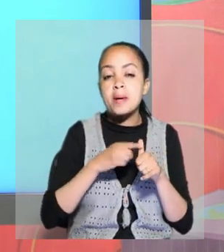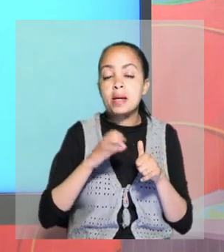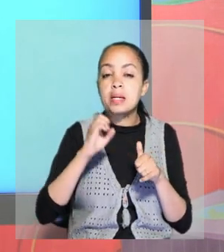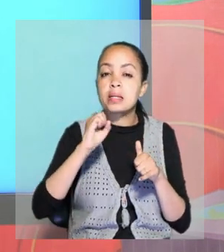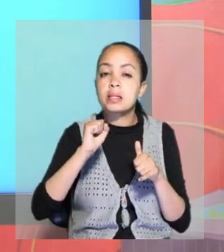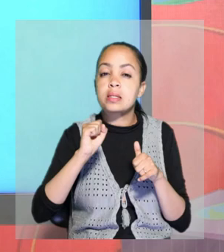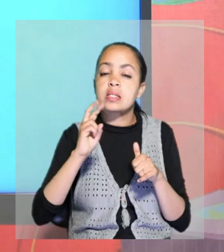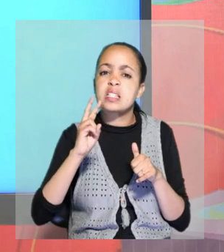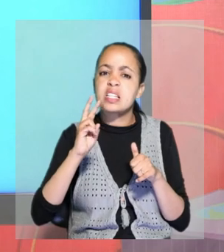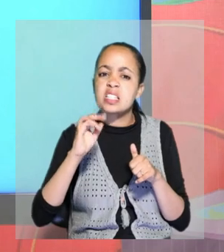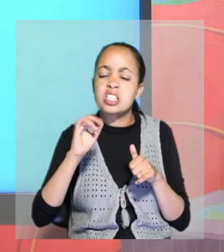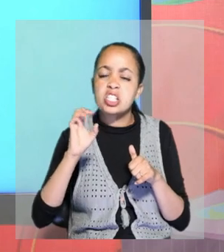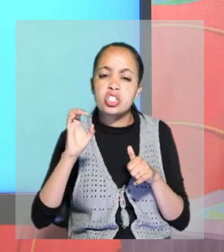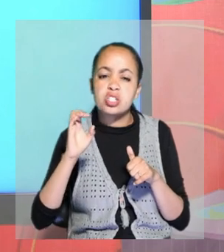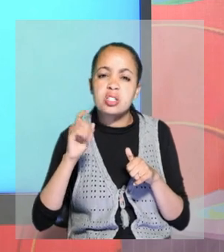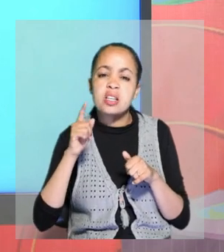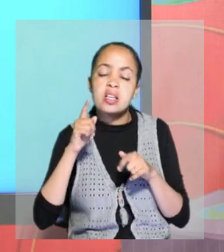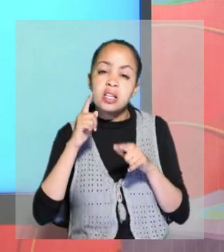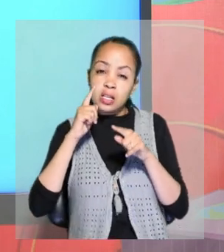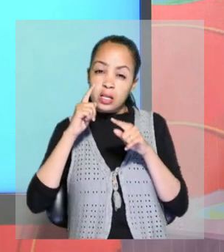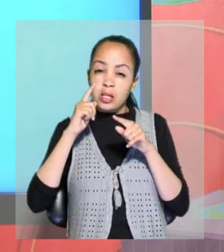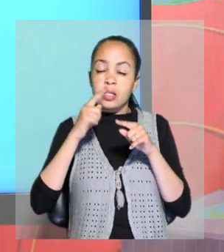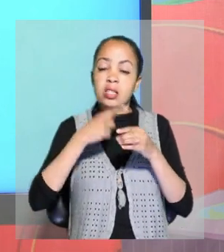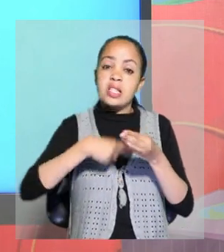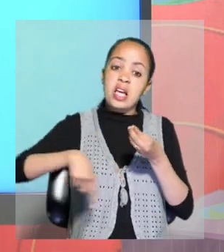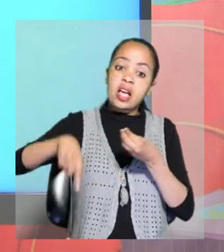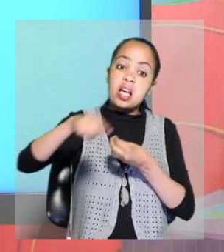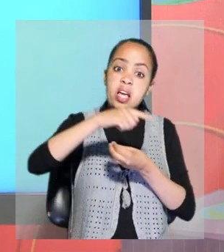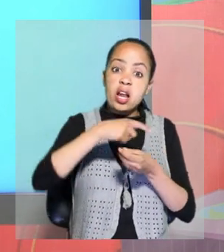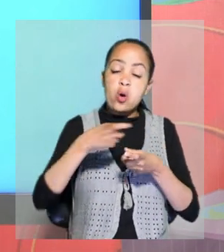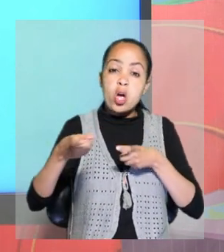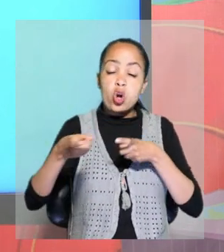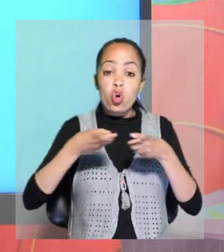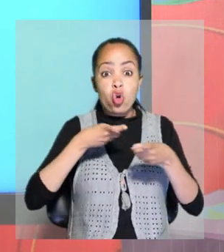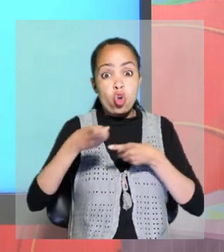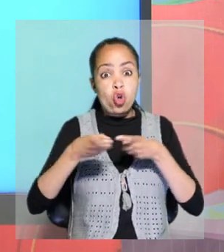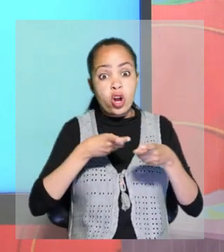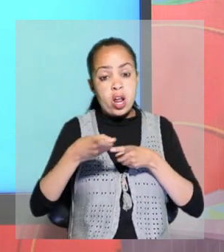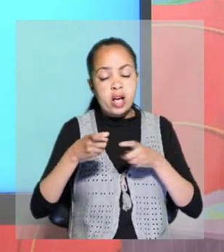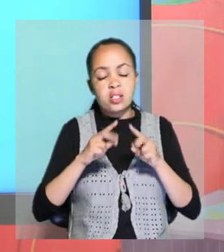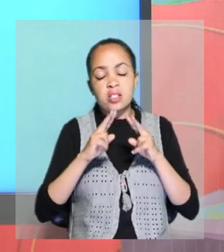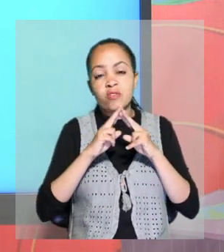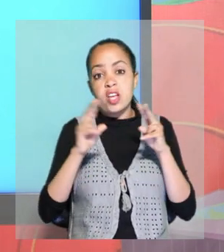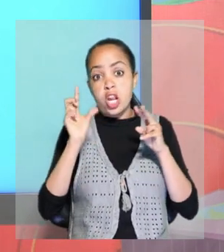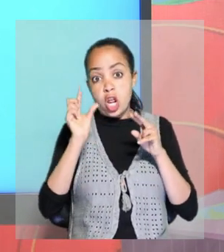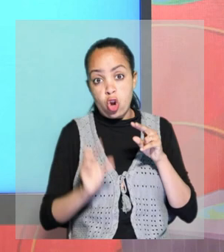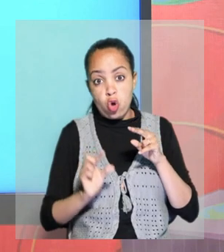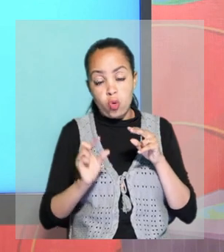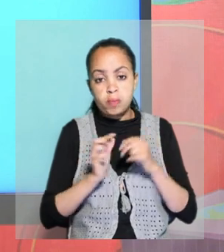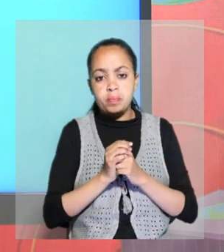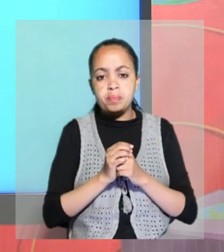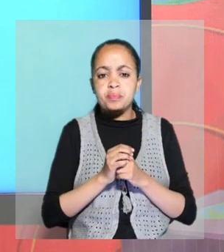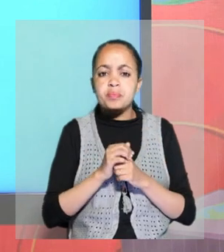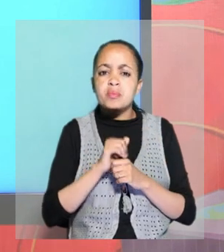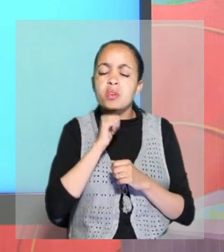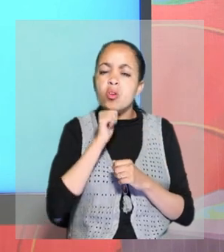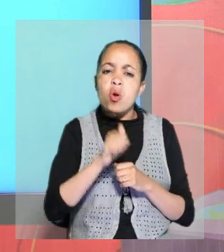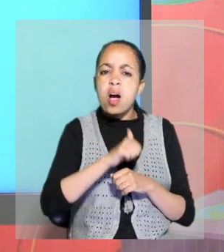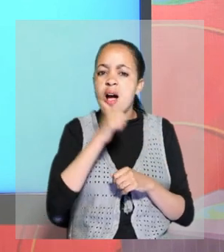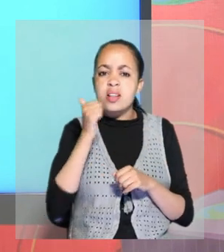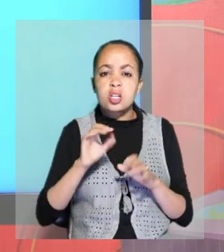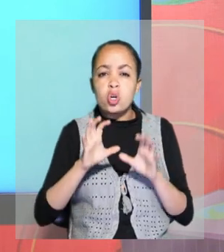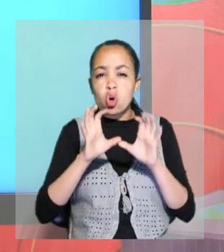succession, the index of diversity of an area where they colonize is said to be too low. No other